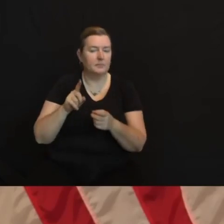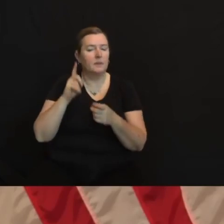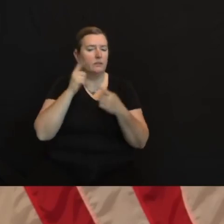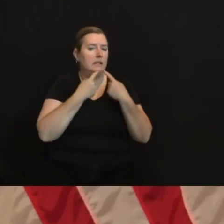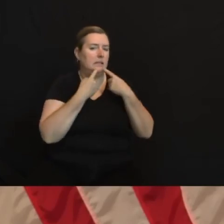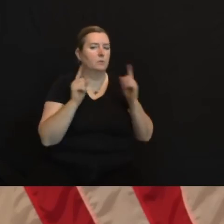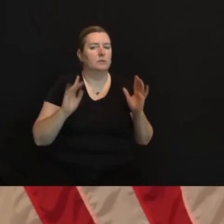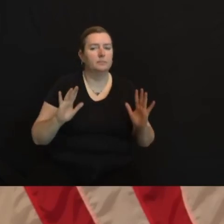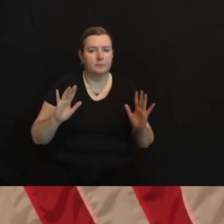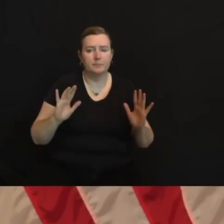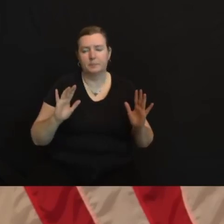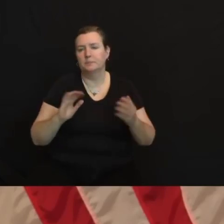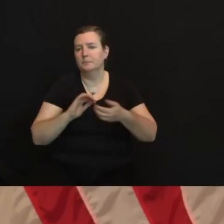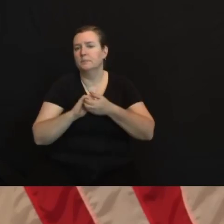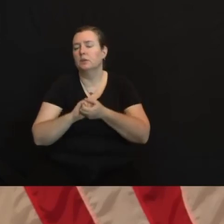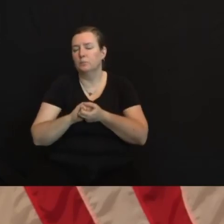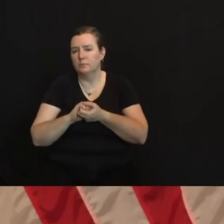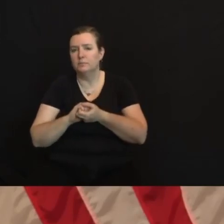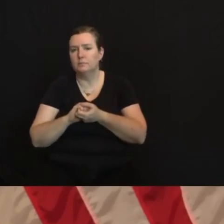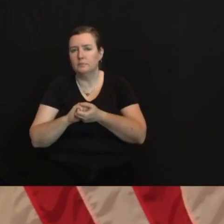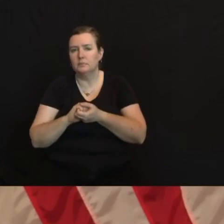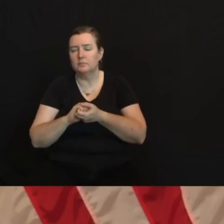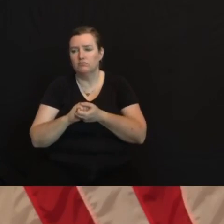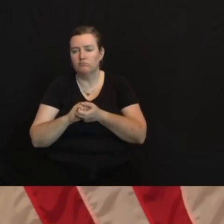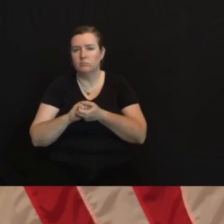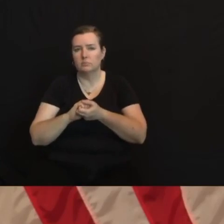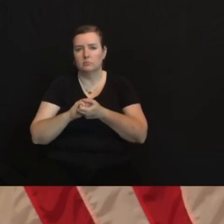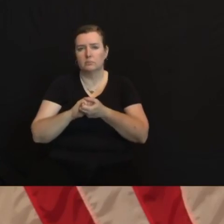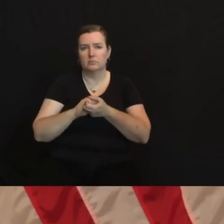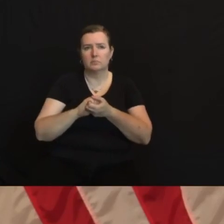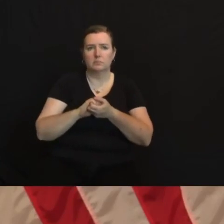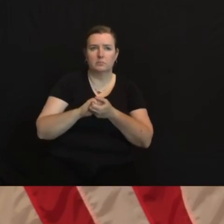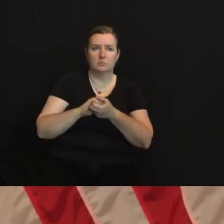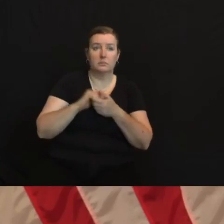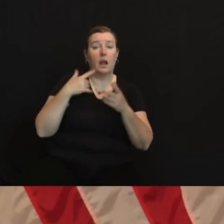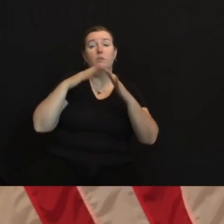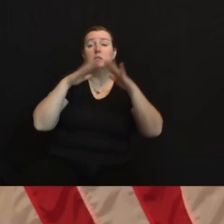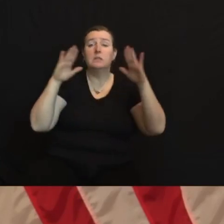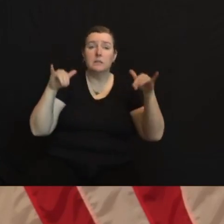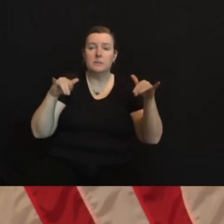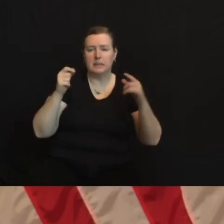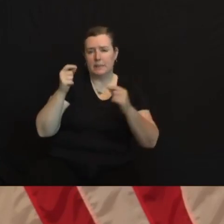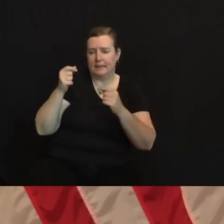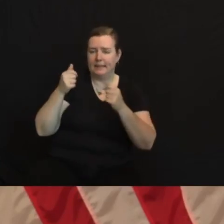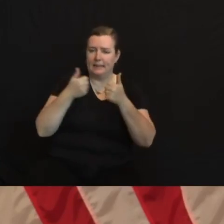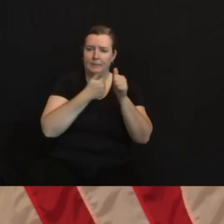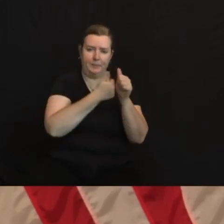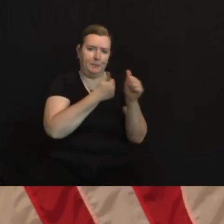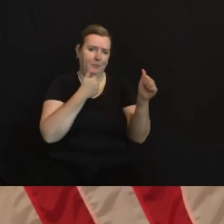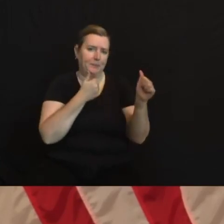have the time to catch up in our system, and then we're more confident in the numbers that we report out.